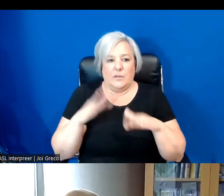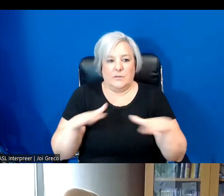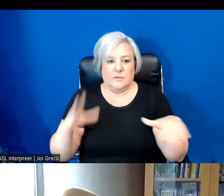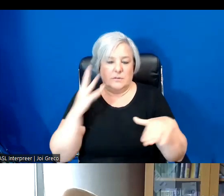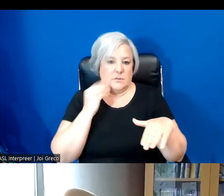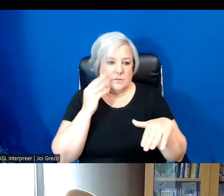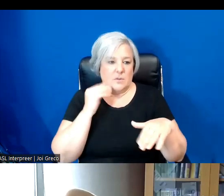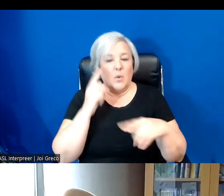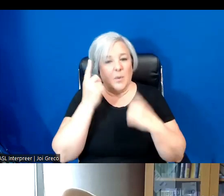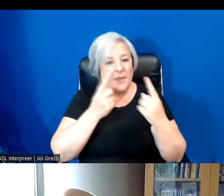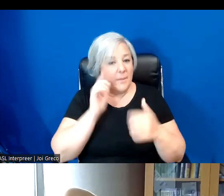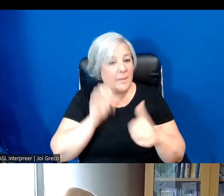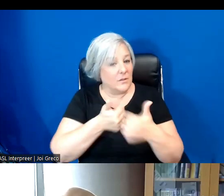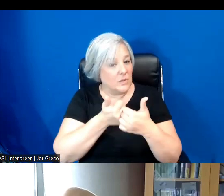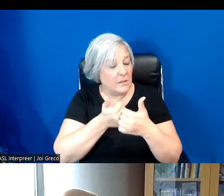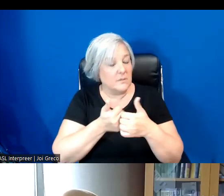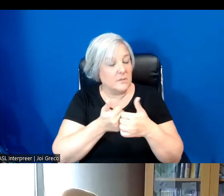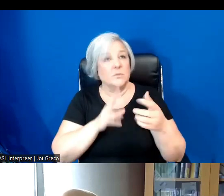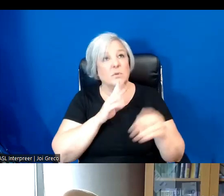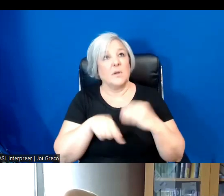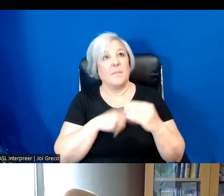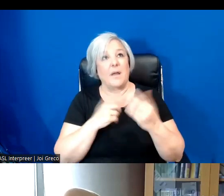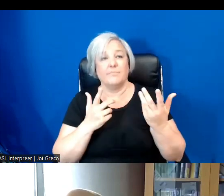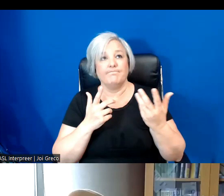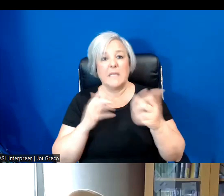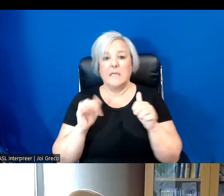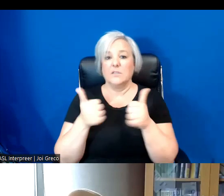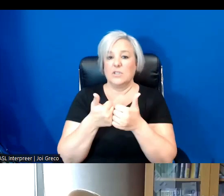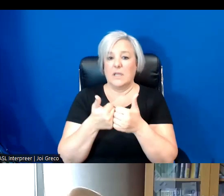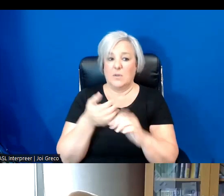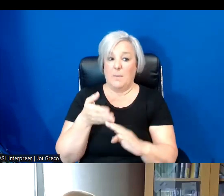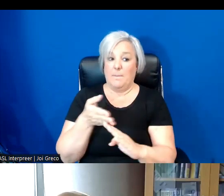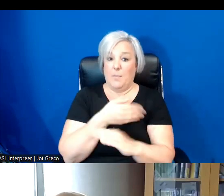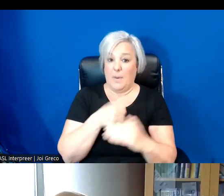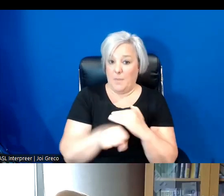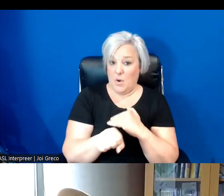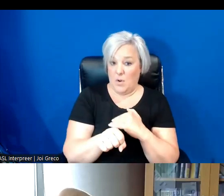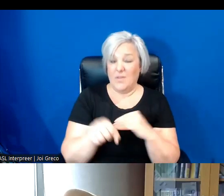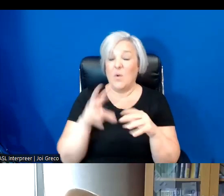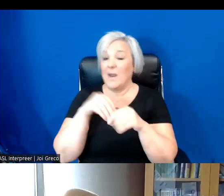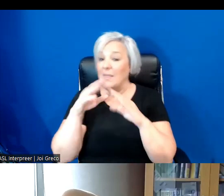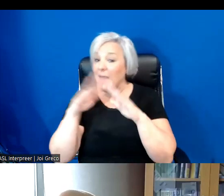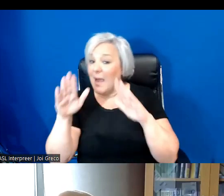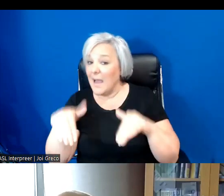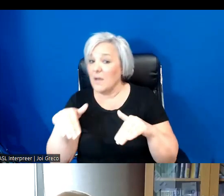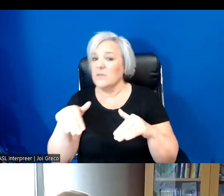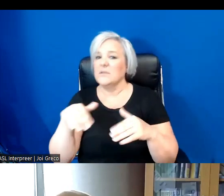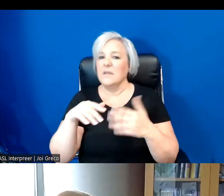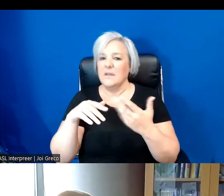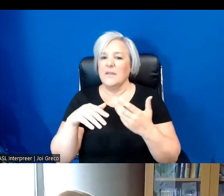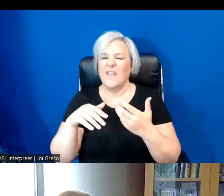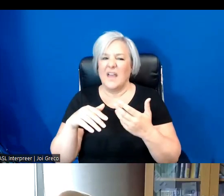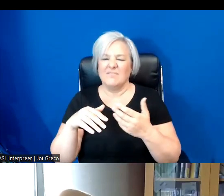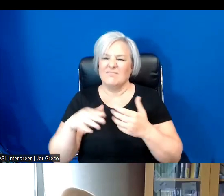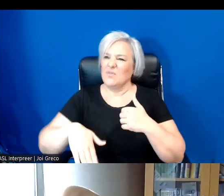household challenges, we're really talking about those challenges that are those pre-birth household challenges that really make up the adverse childhood